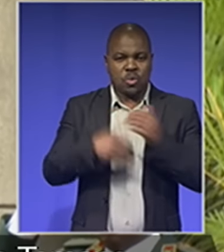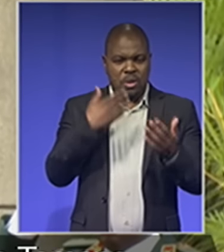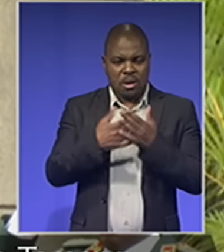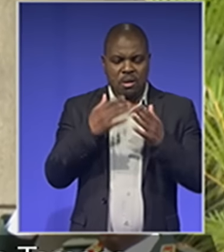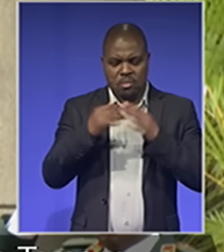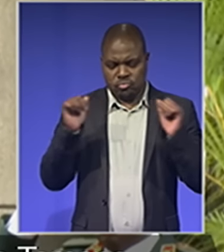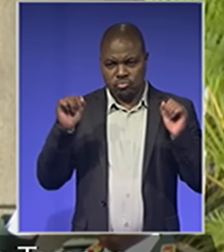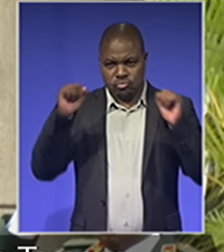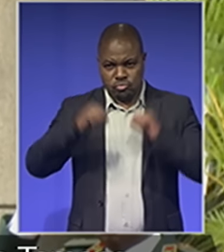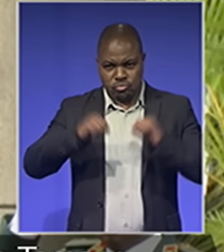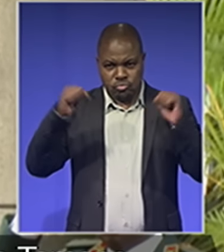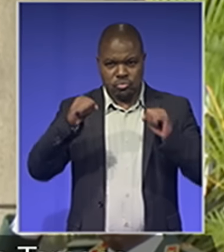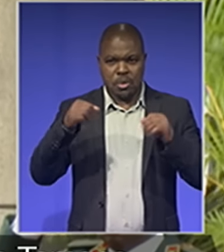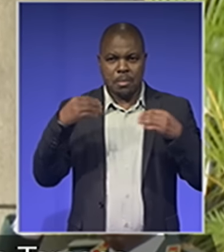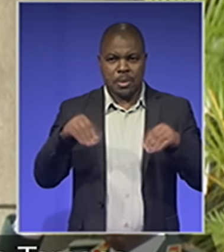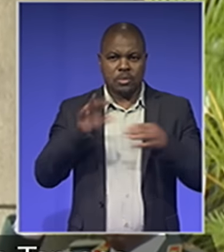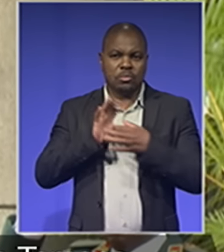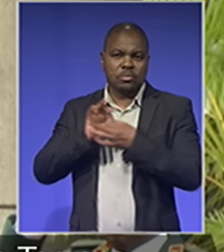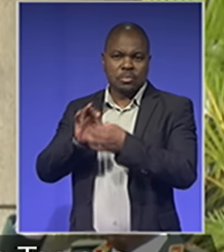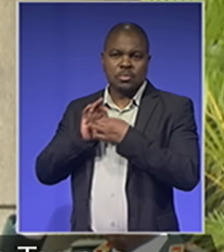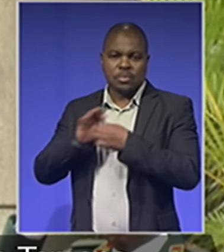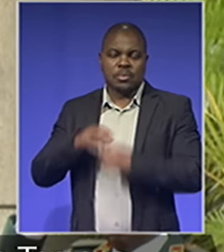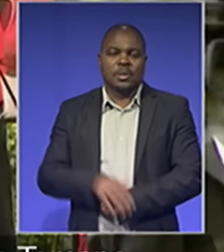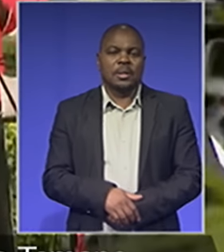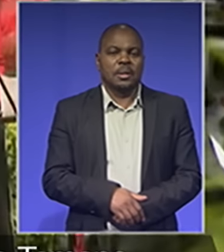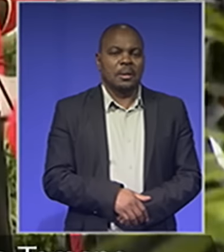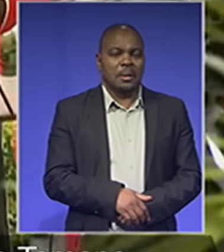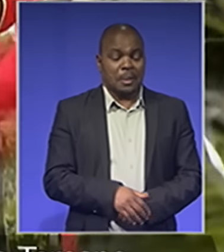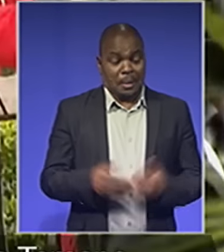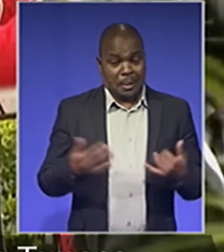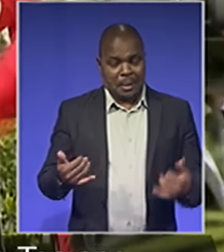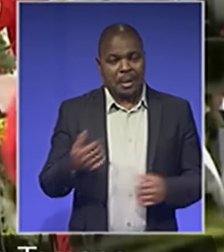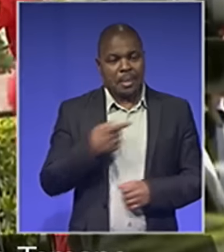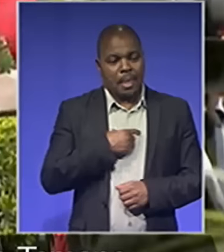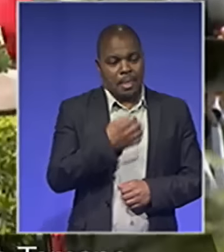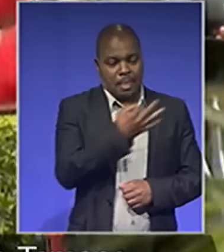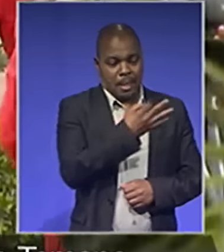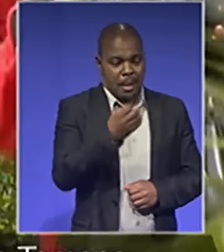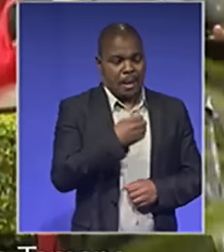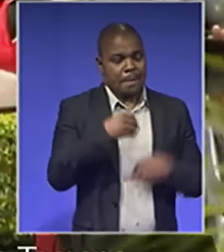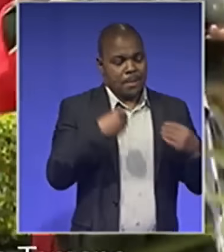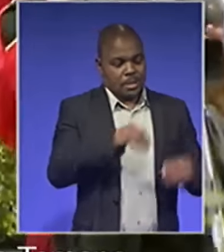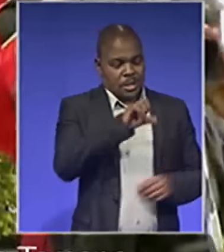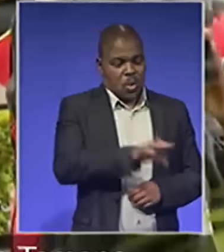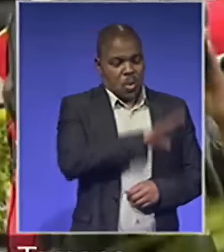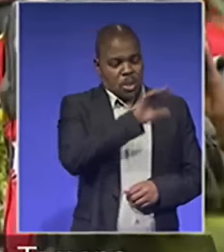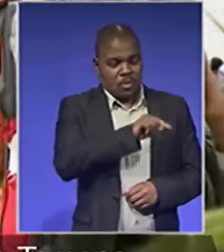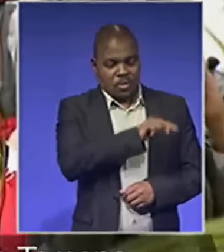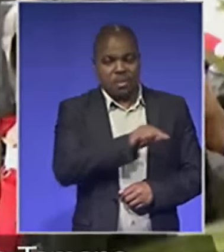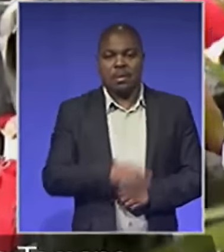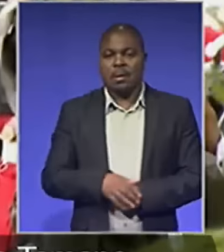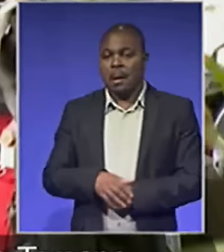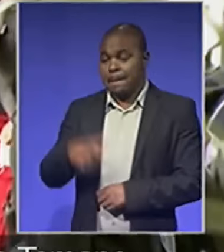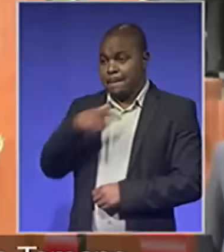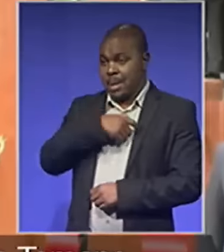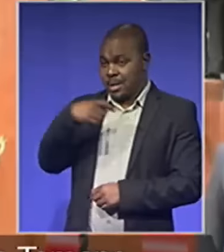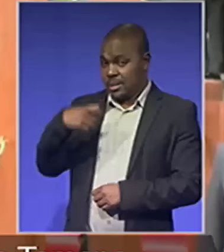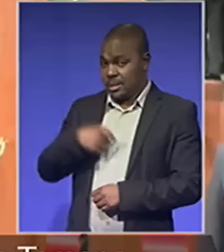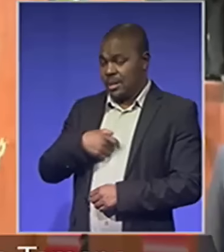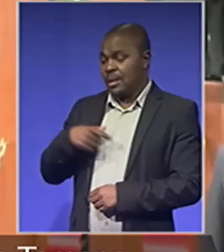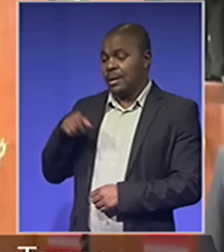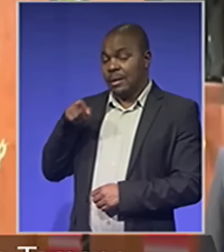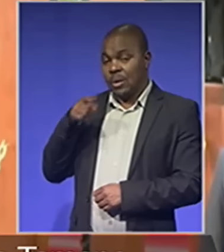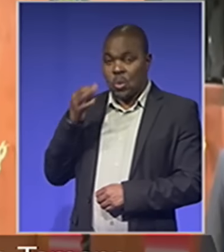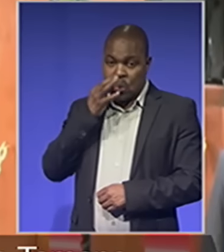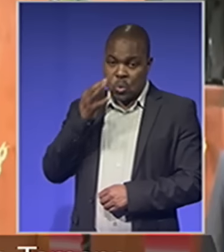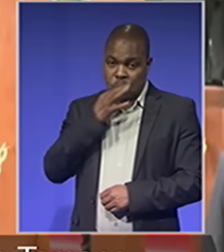kgwebisano. A re Mozambique ke moamogedi wa ditheo tse di fetang 300 tsa Africa Borwa. Mopresidente o tlalleditse ka gore